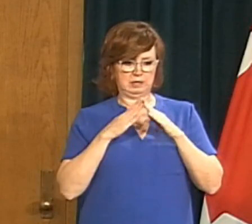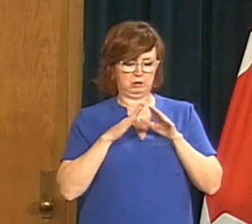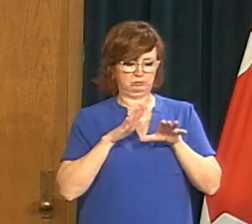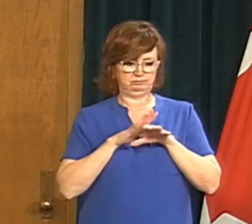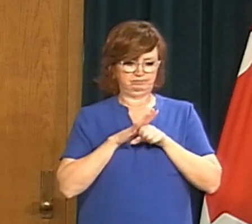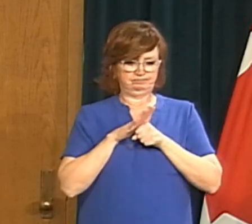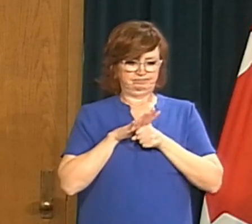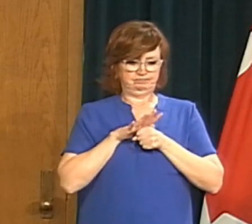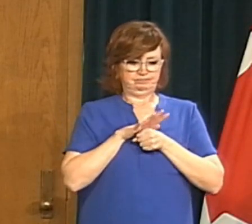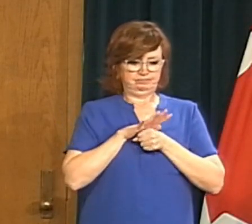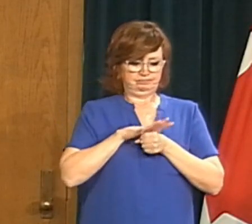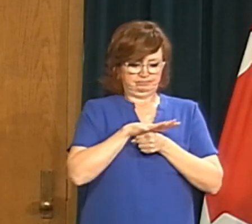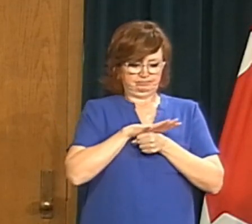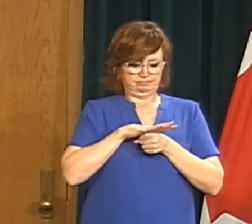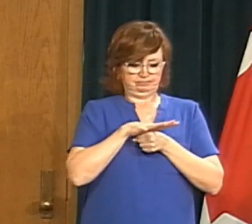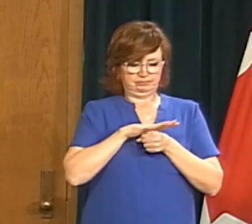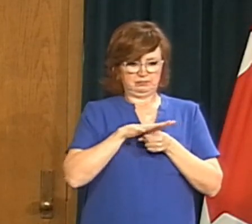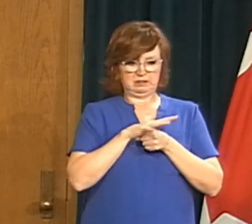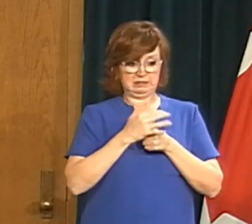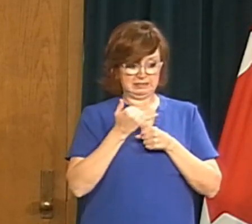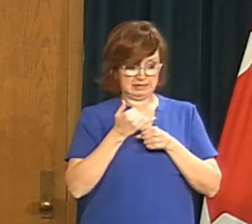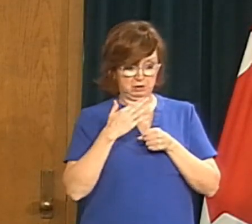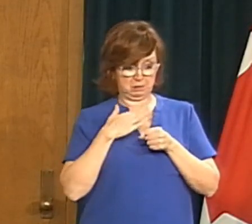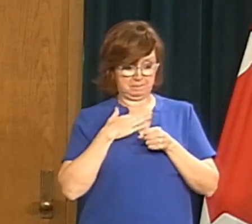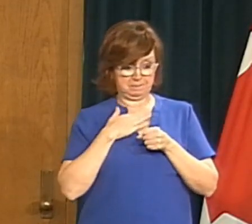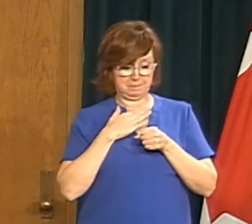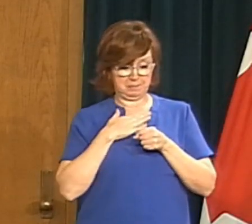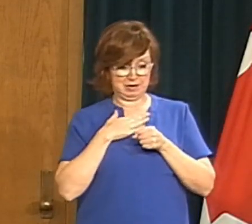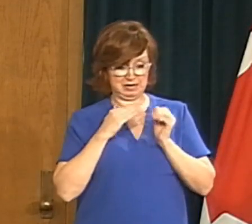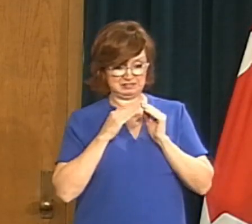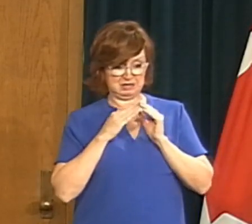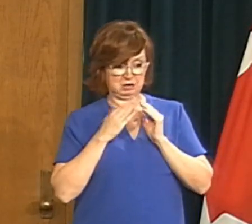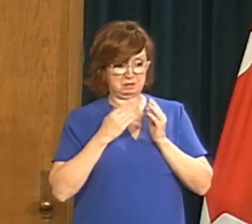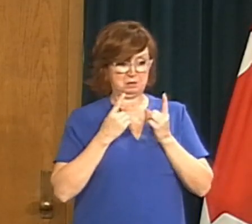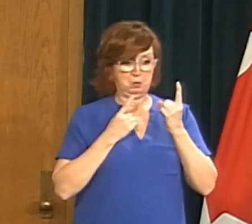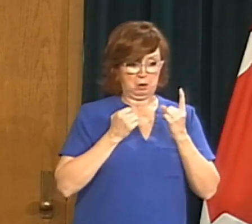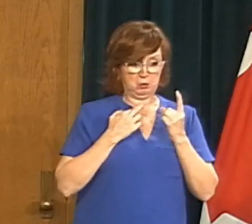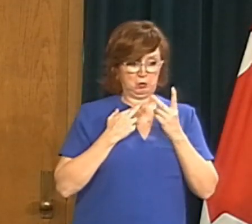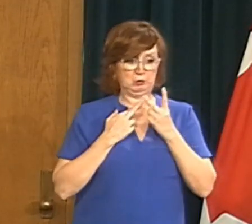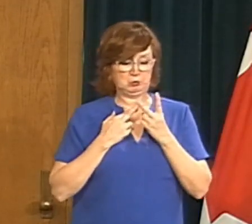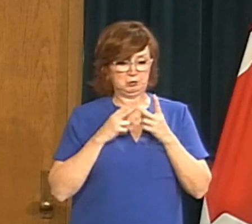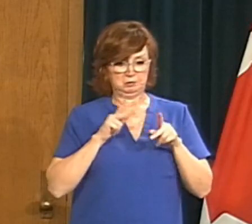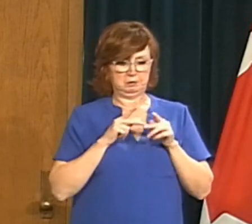they don't want it in there right now, and they know it is in northern communities, and that intercommunity